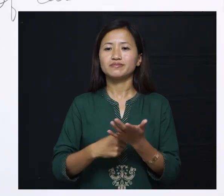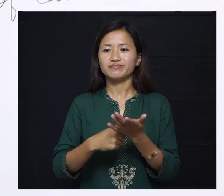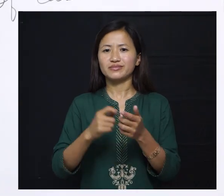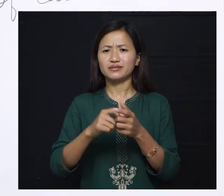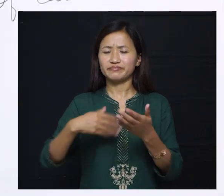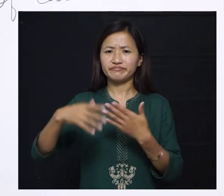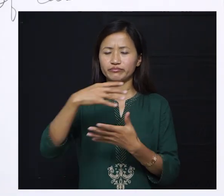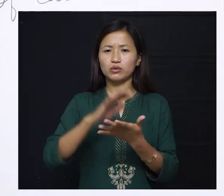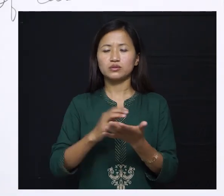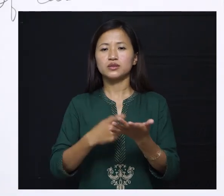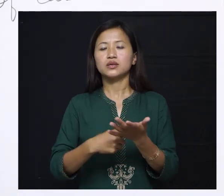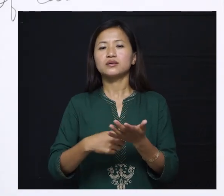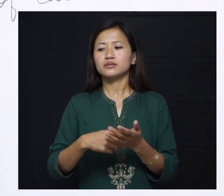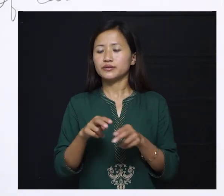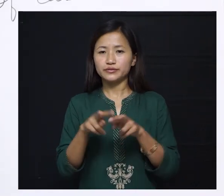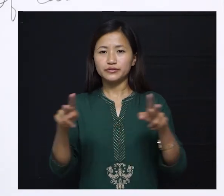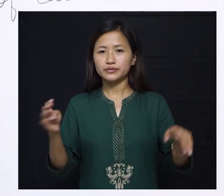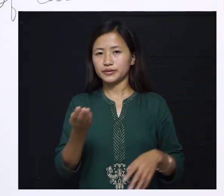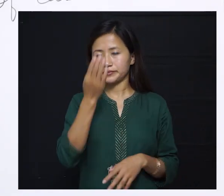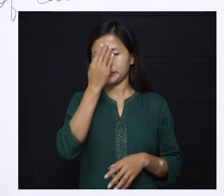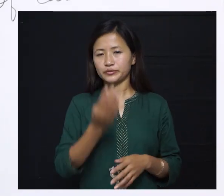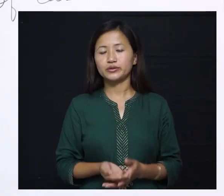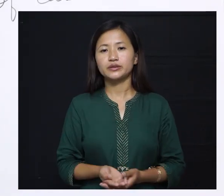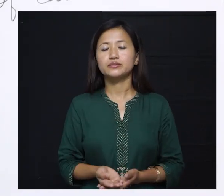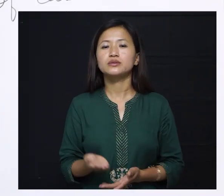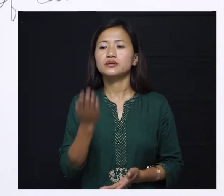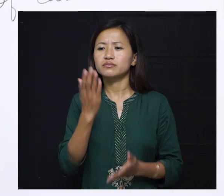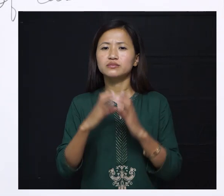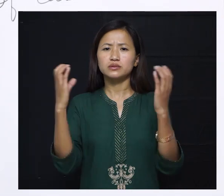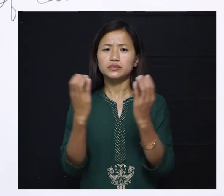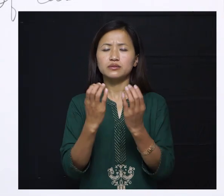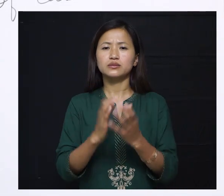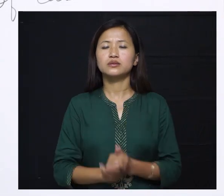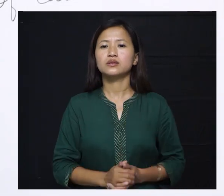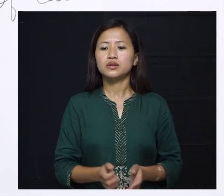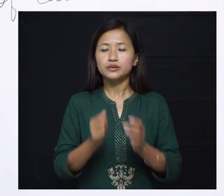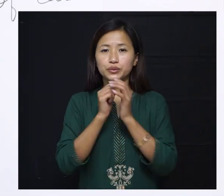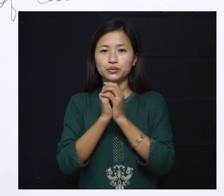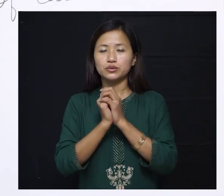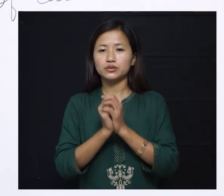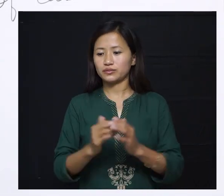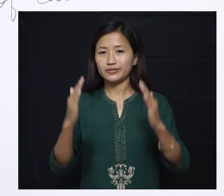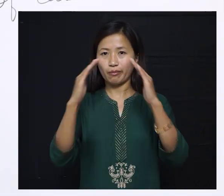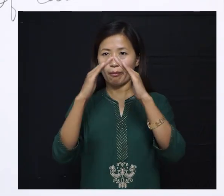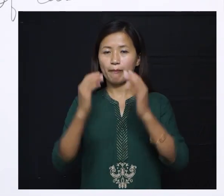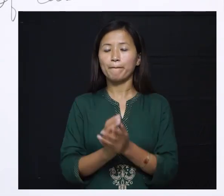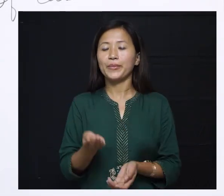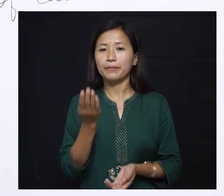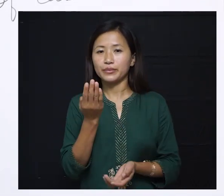connection. Like for the Muslims, for the Muslim community, they worship in the mosque. So for